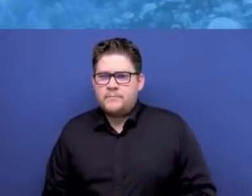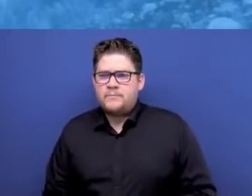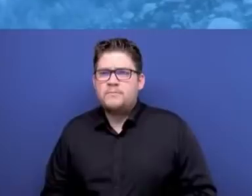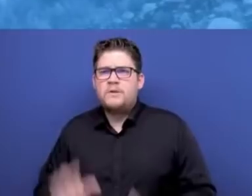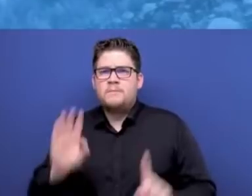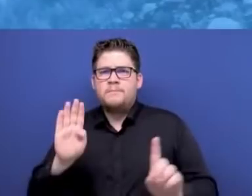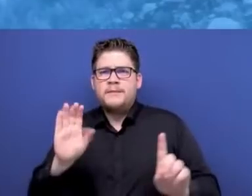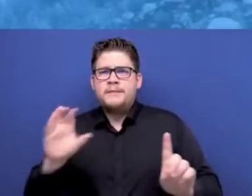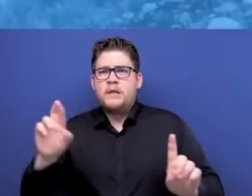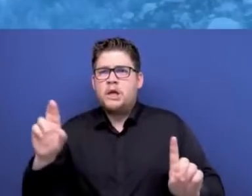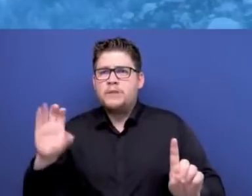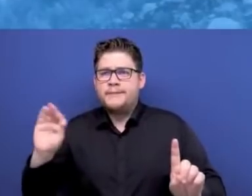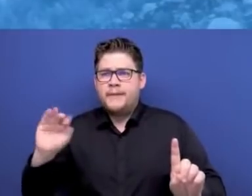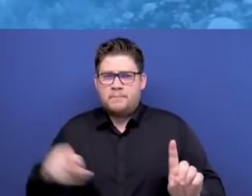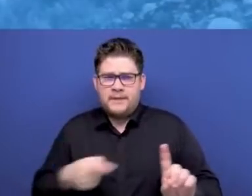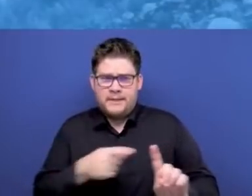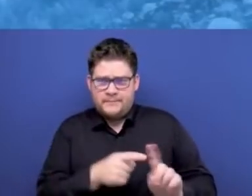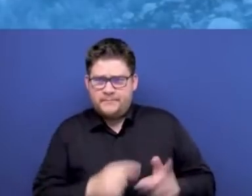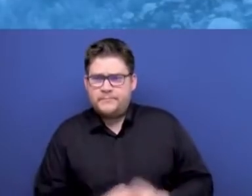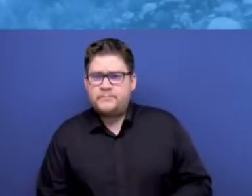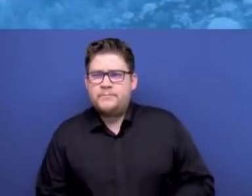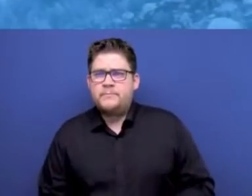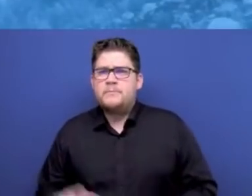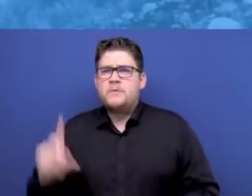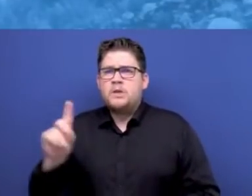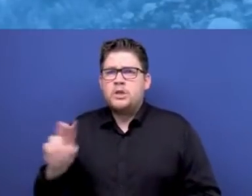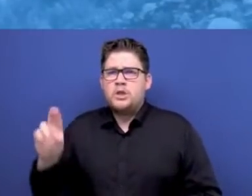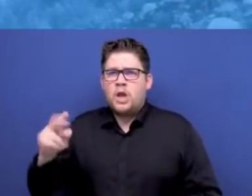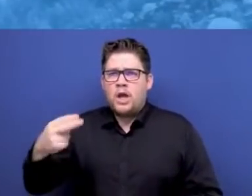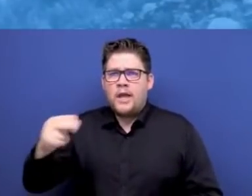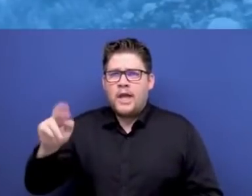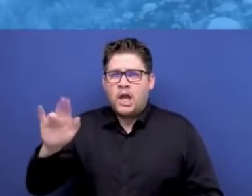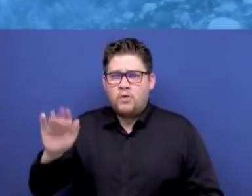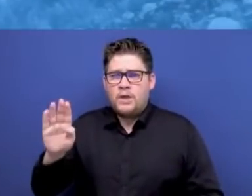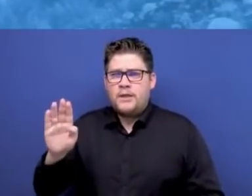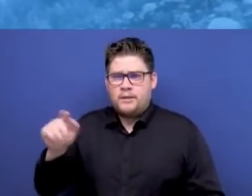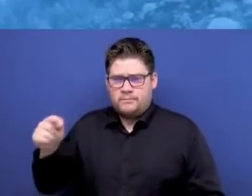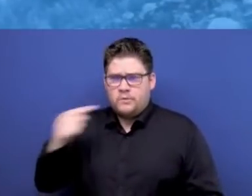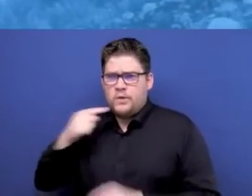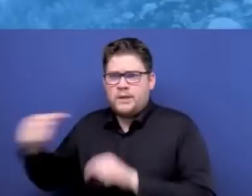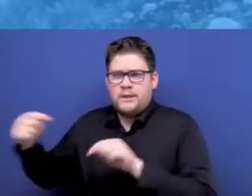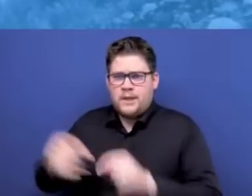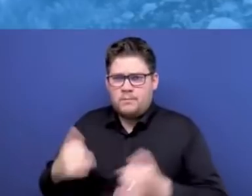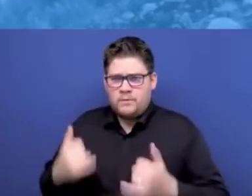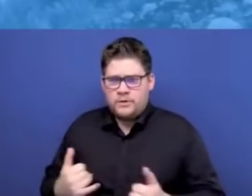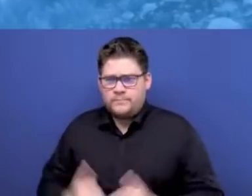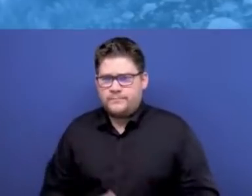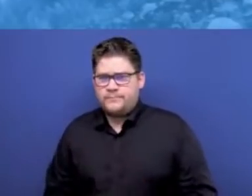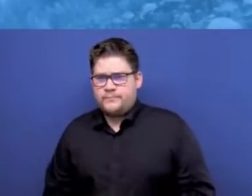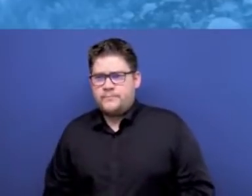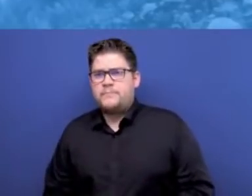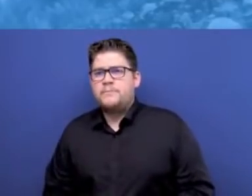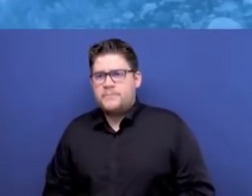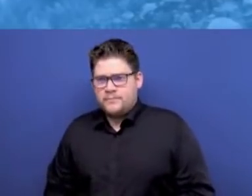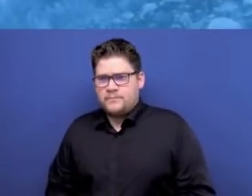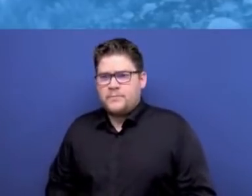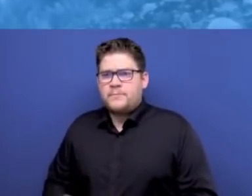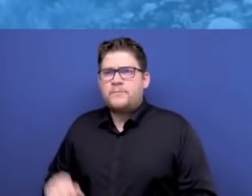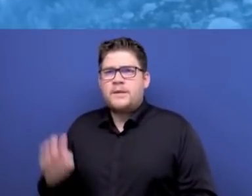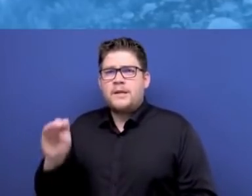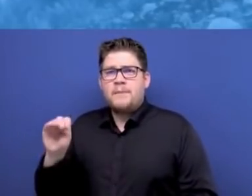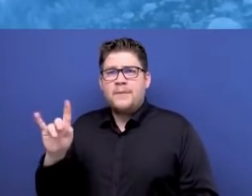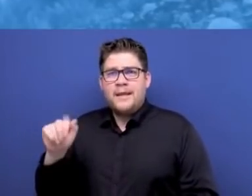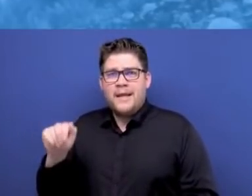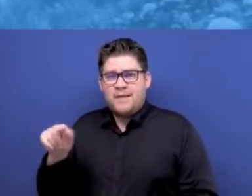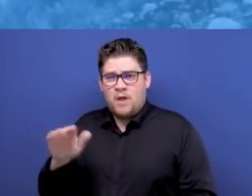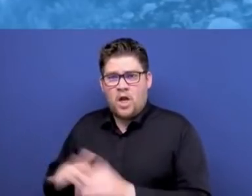Bonney, Provincial Health Officer. A reminder to media on the line, please press *1 to enter the queue. You will be limited to one question and